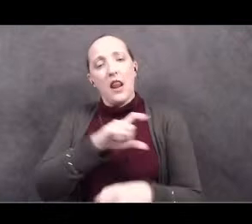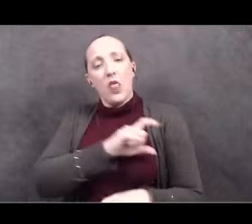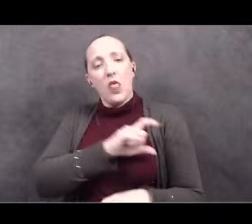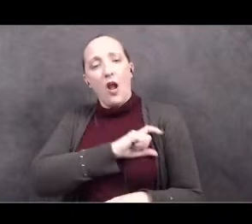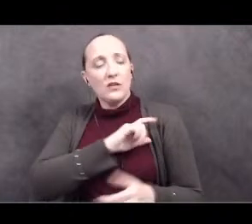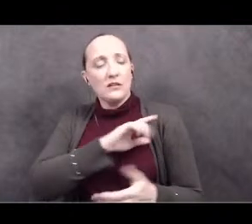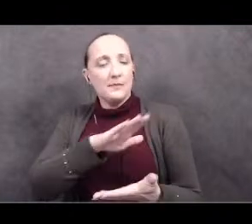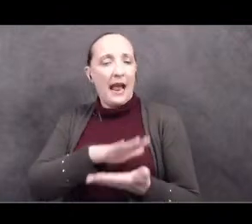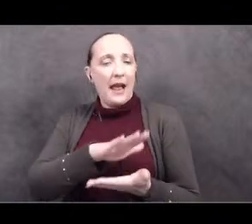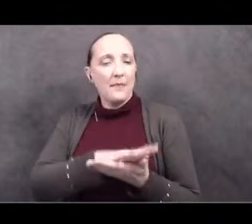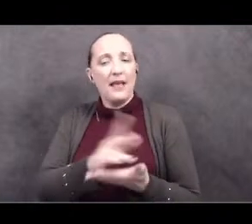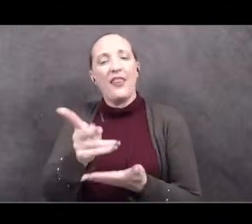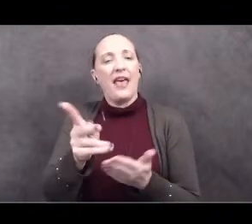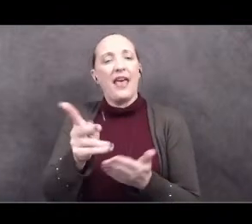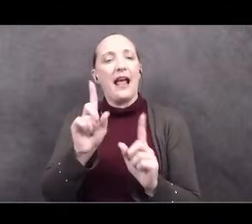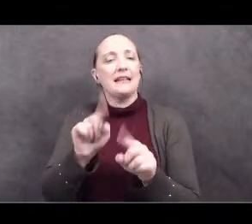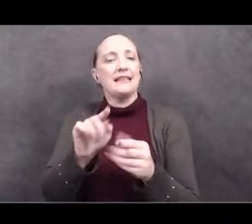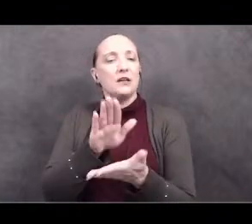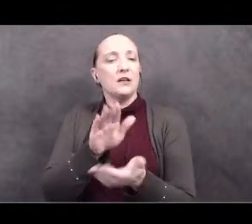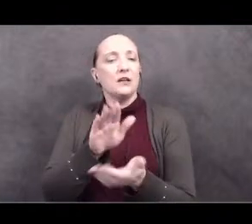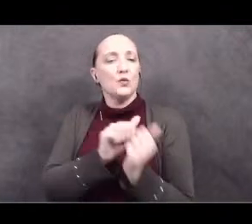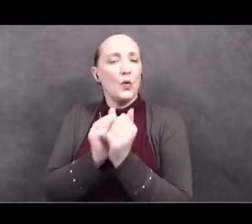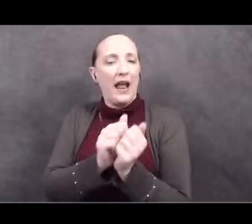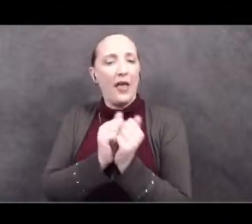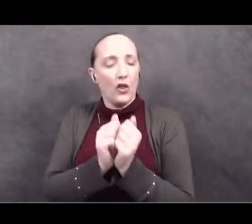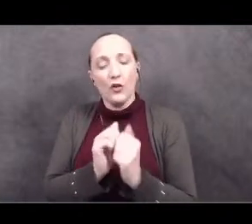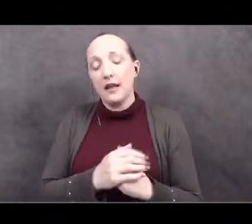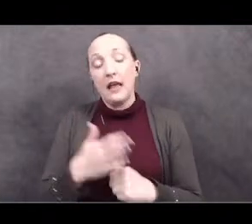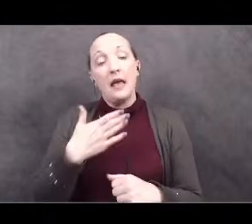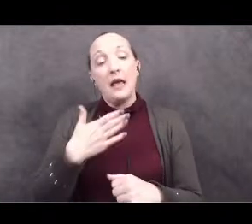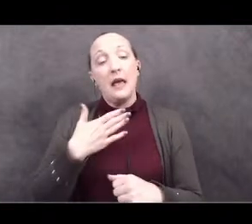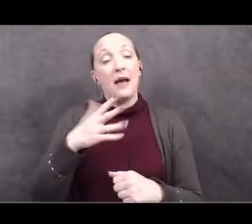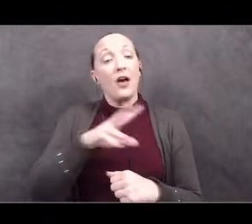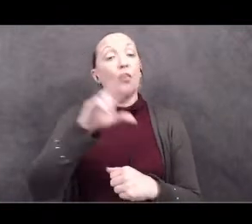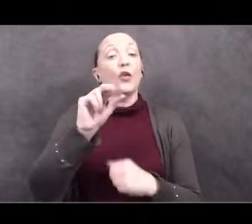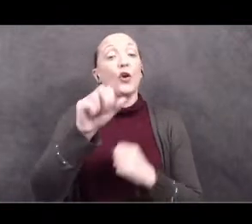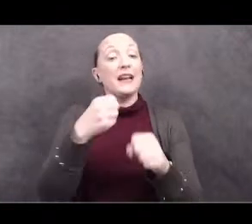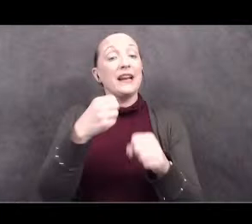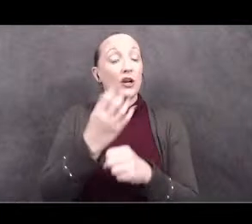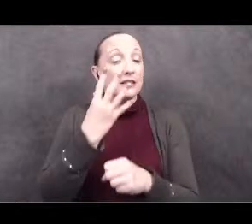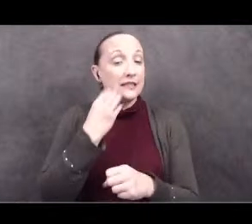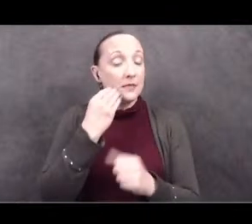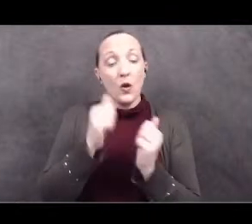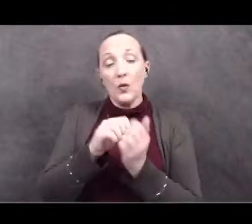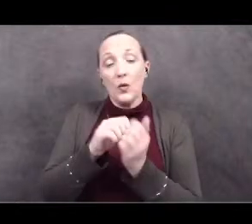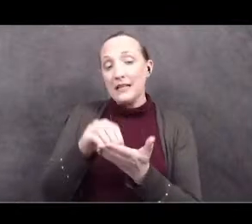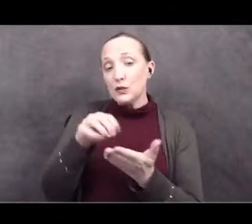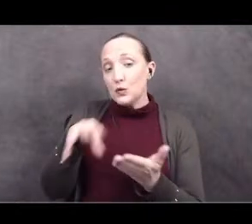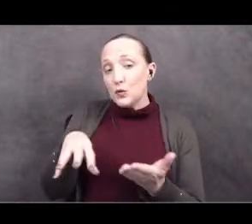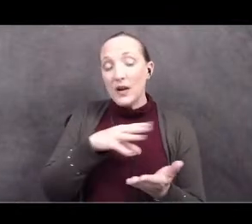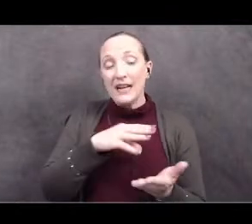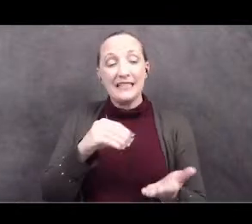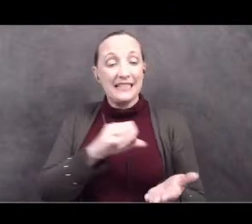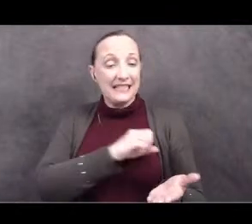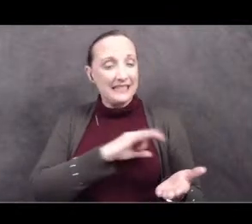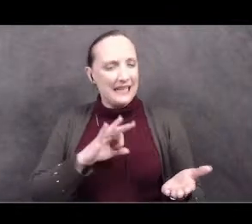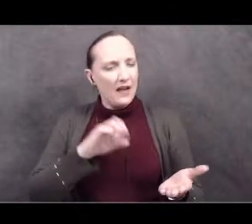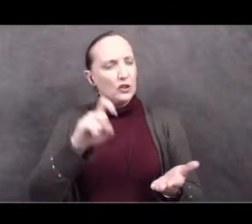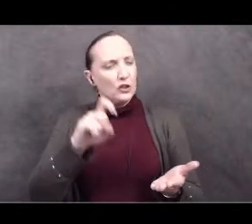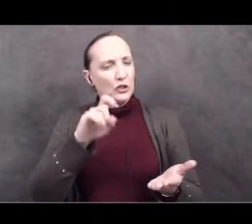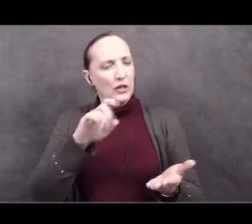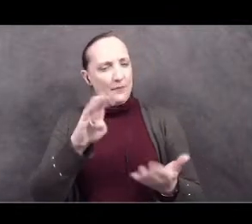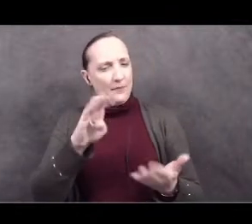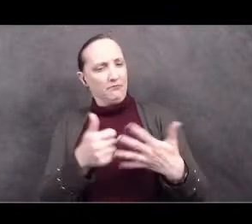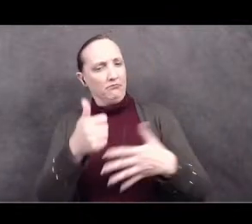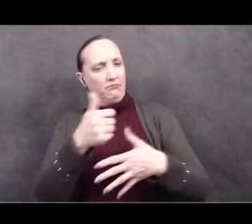attended together cop my 30 years of experience with students and staff should hold some water nepotism should be condone